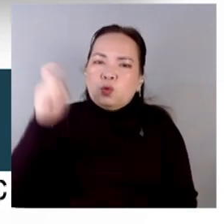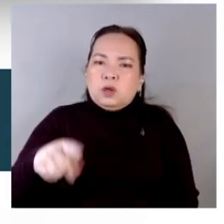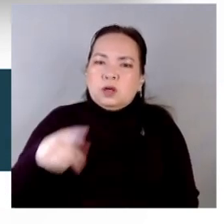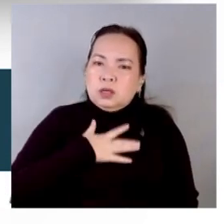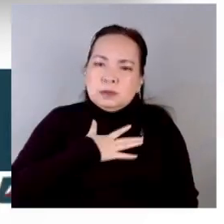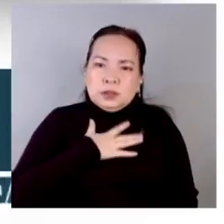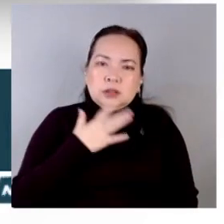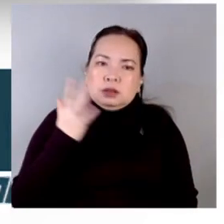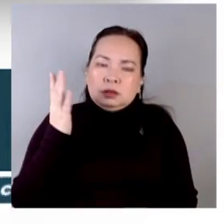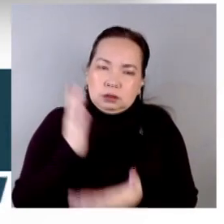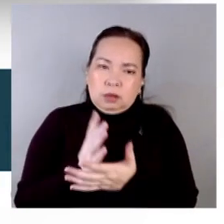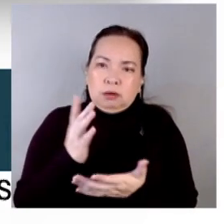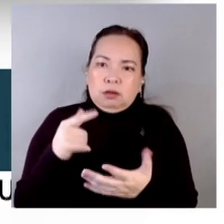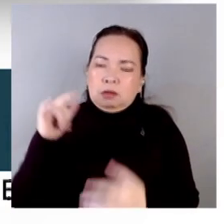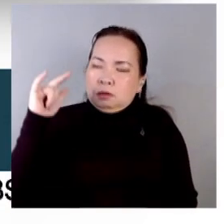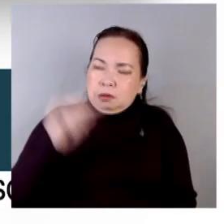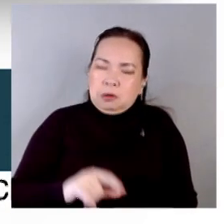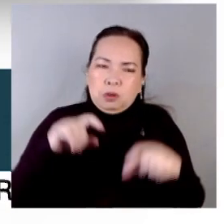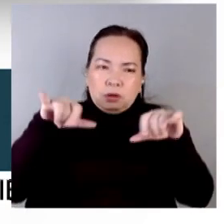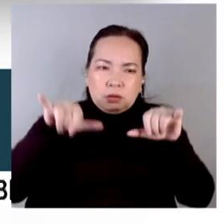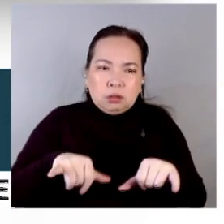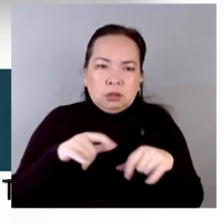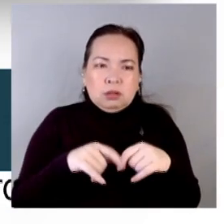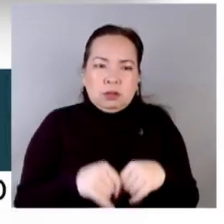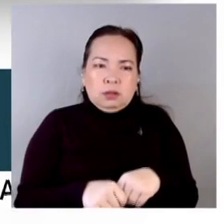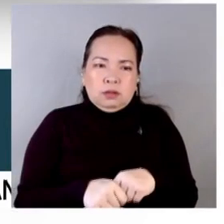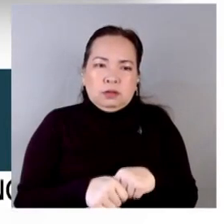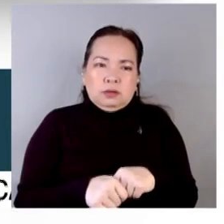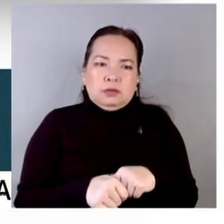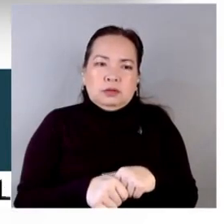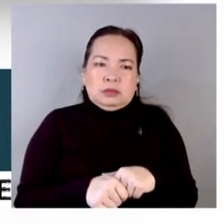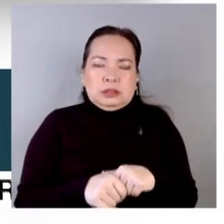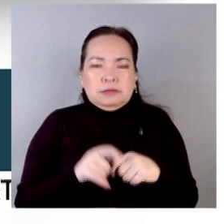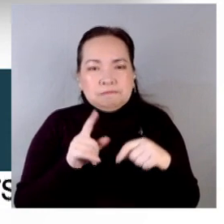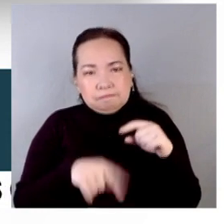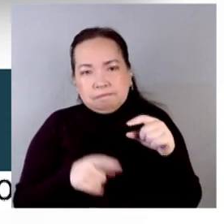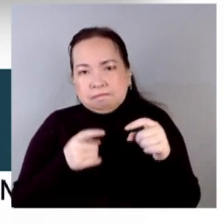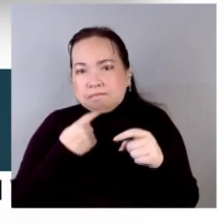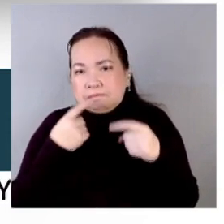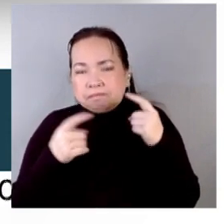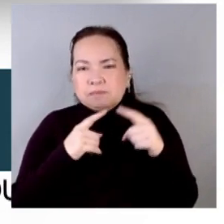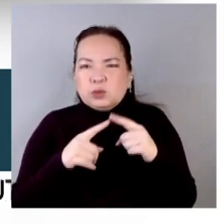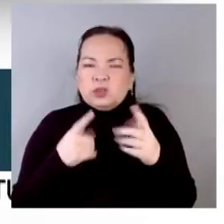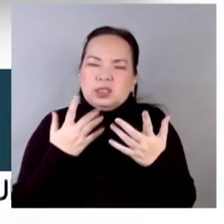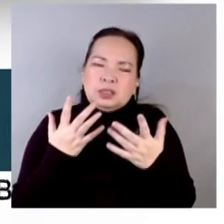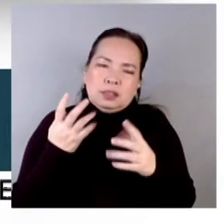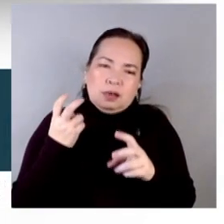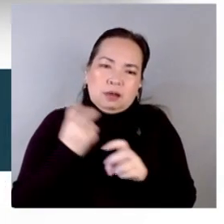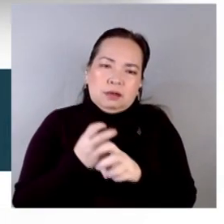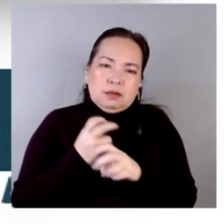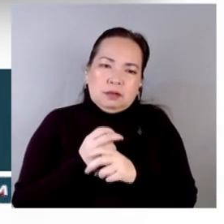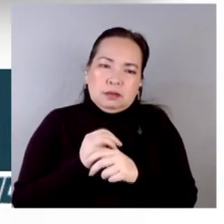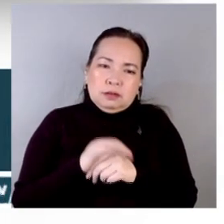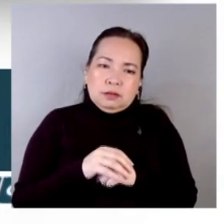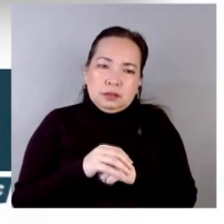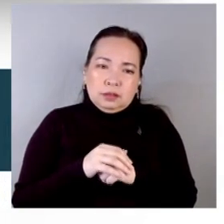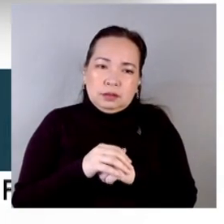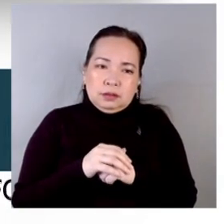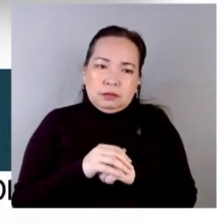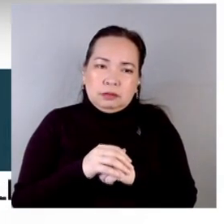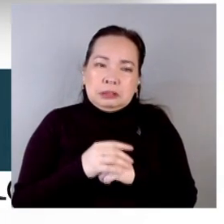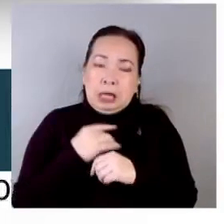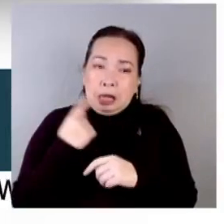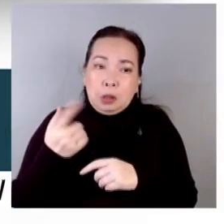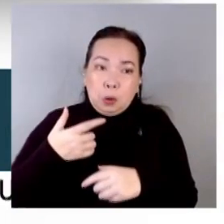issue sa isang Cessna operated by another company. Eh, kailangan hindi po pwedeng ipahintuin naman yung operations ng